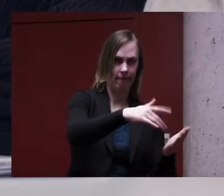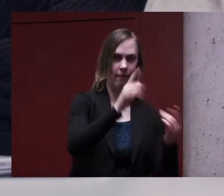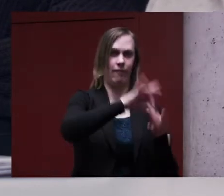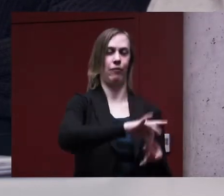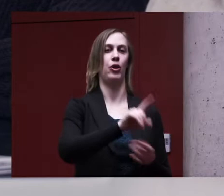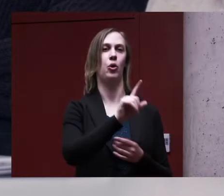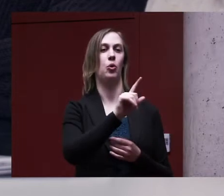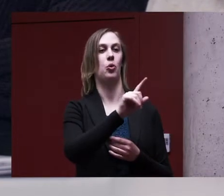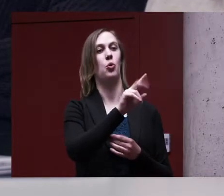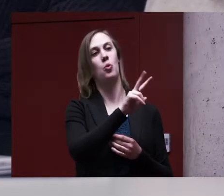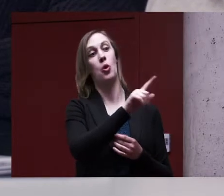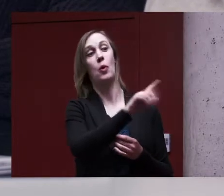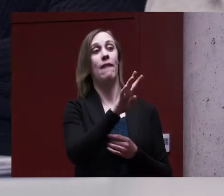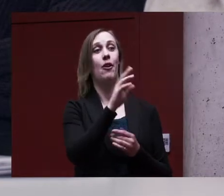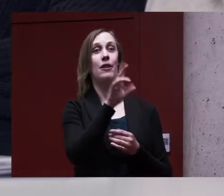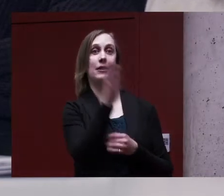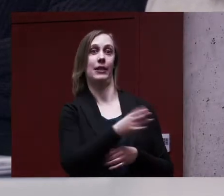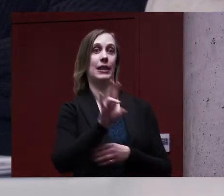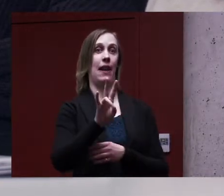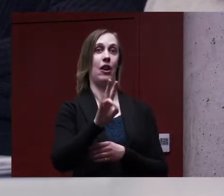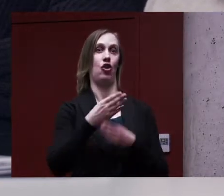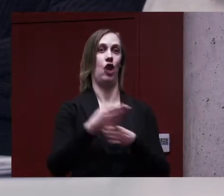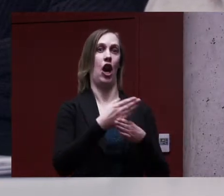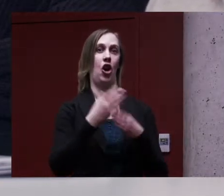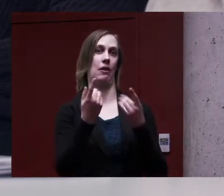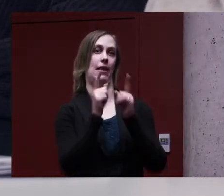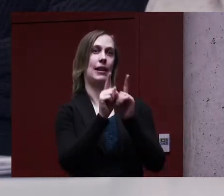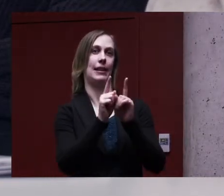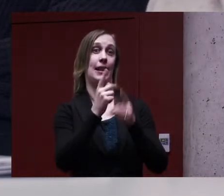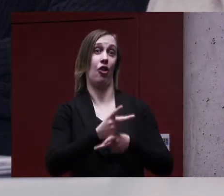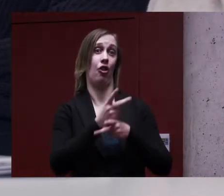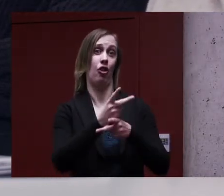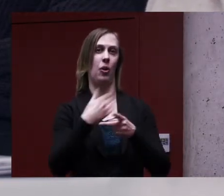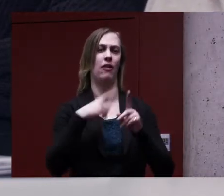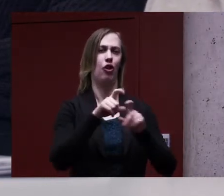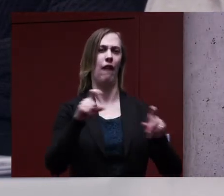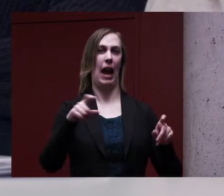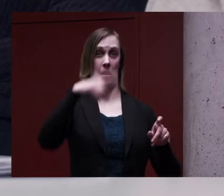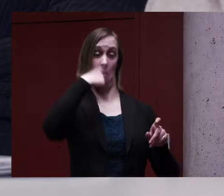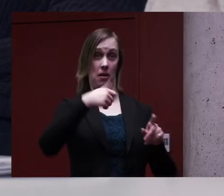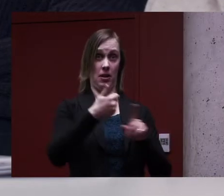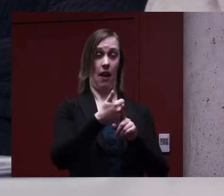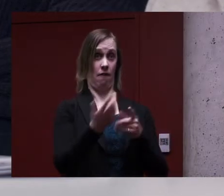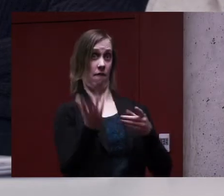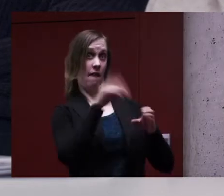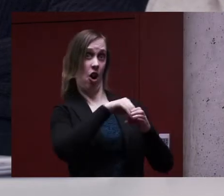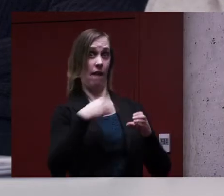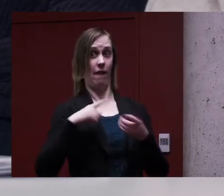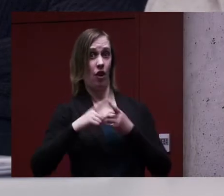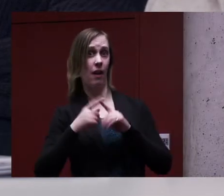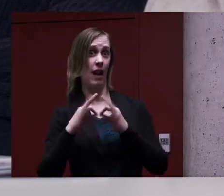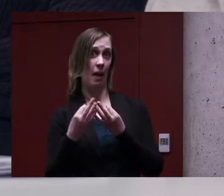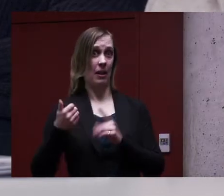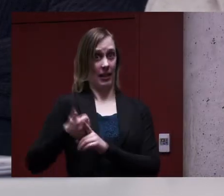care. So there will be a survey available for folks if you can take 10 or 15 minutes to fill that out so that we've got some information